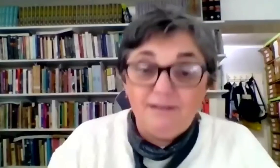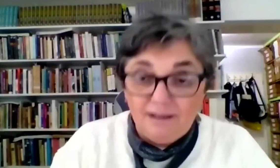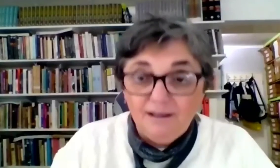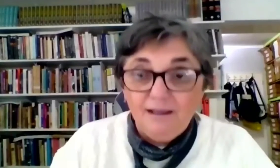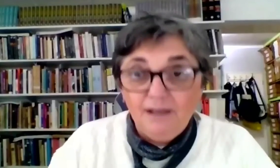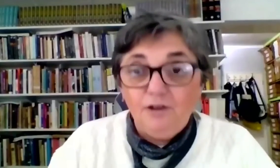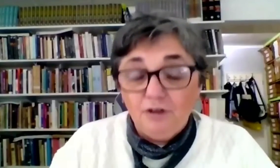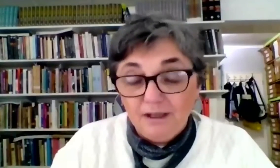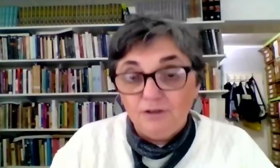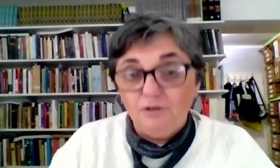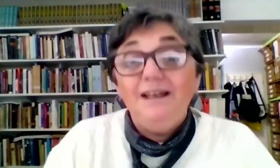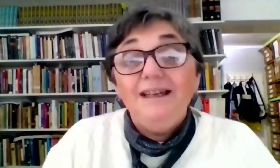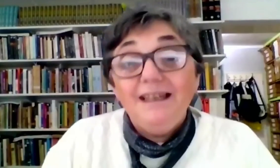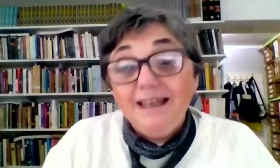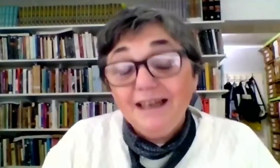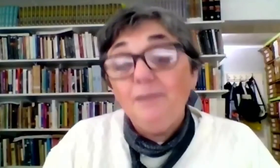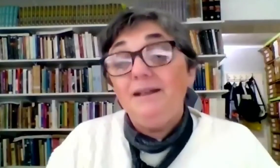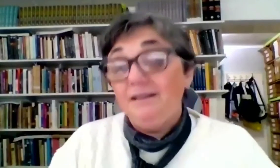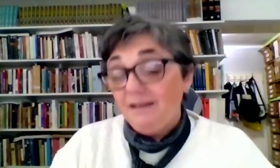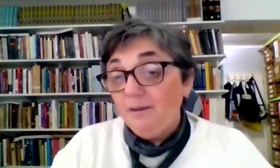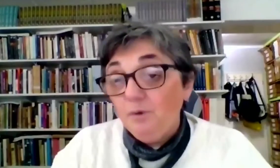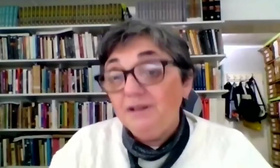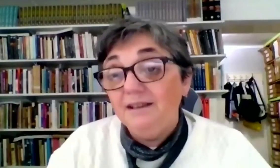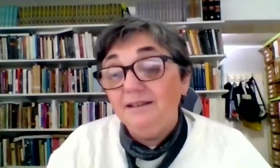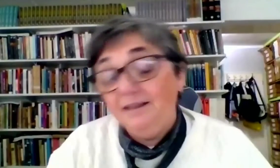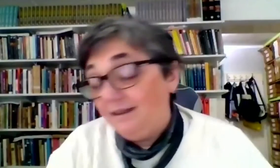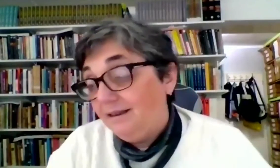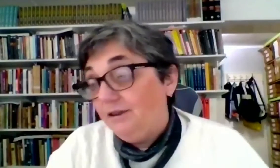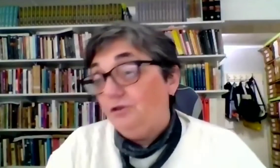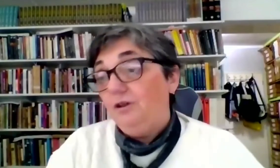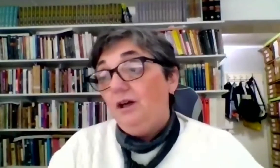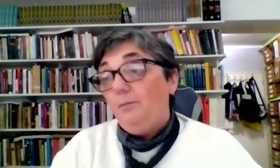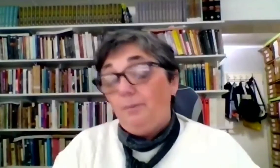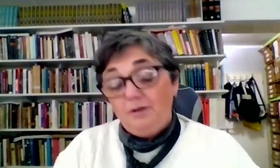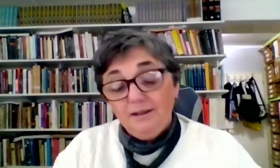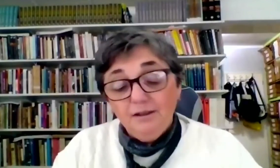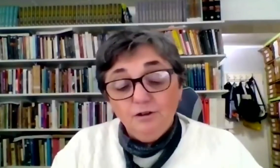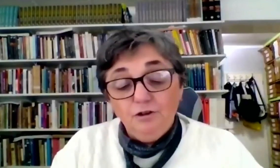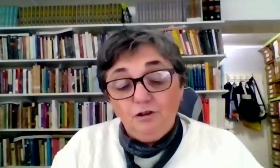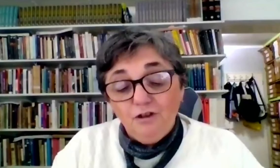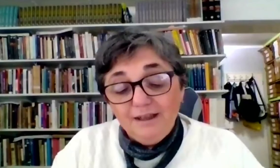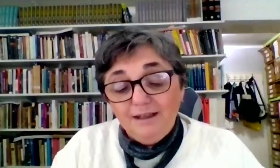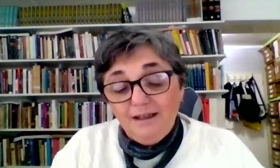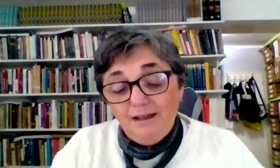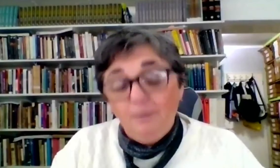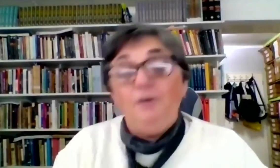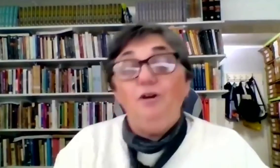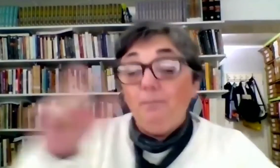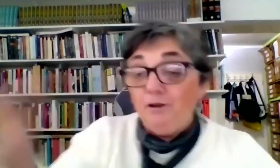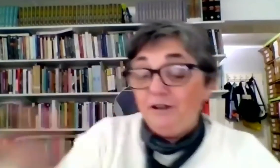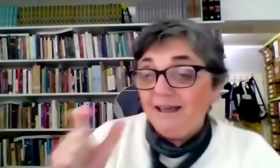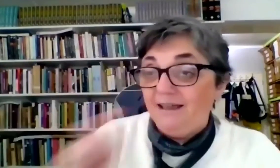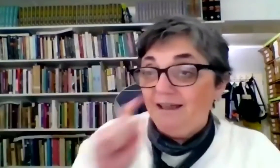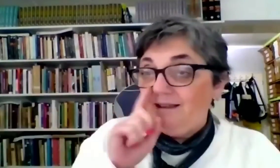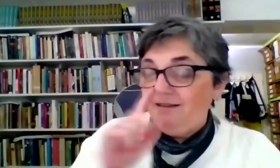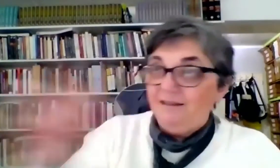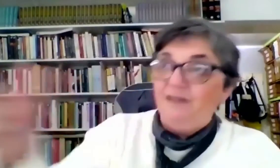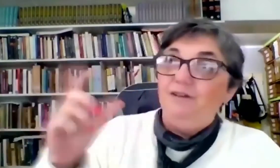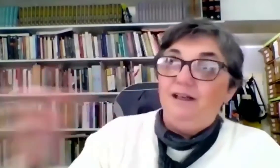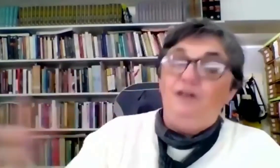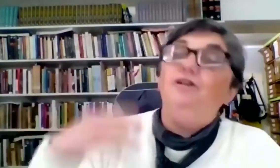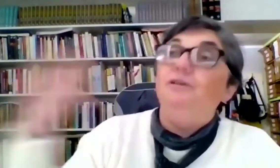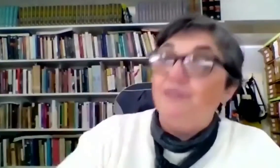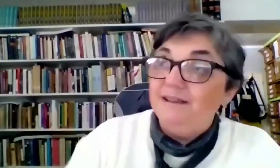standpoint on the extreme right wing or fascist one. This is interesting